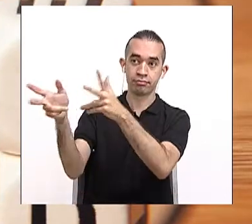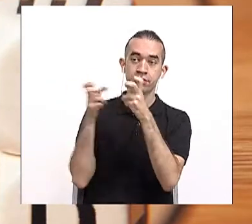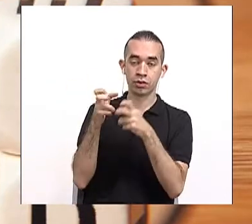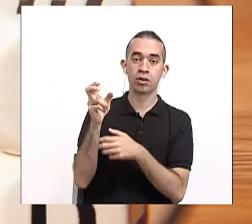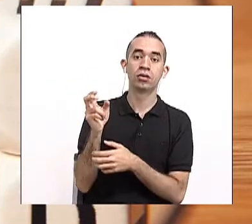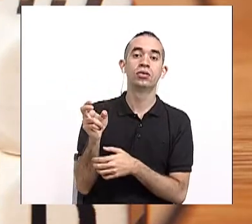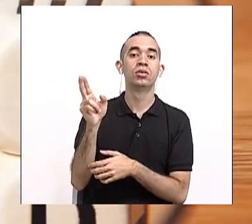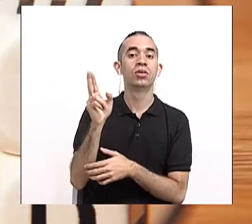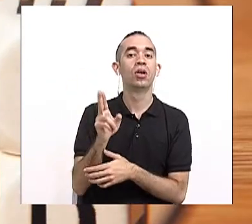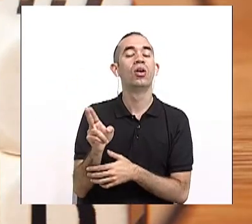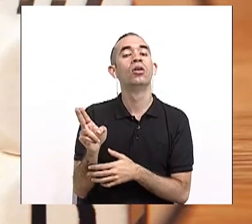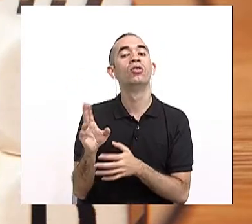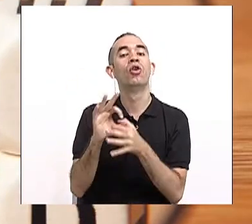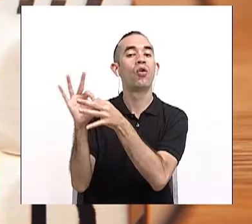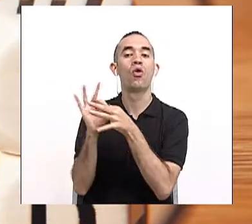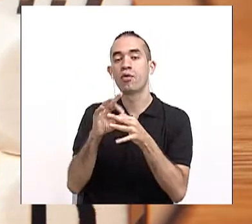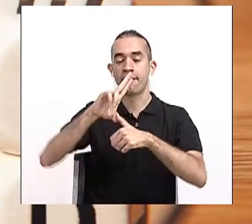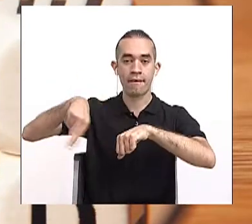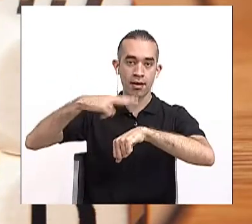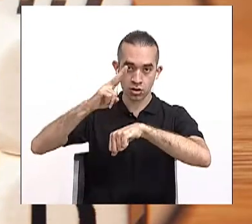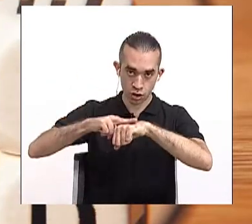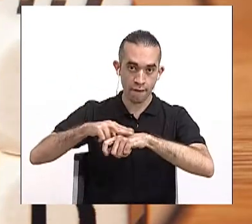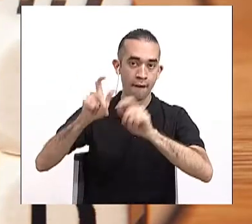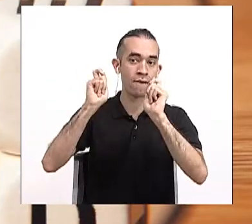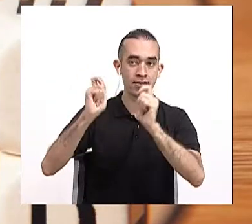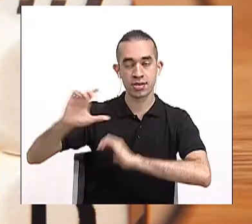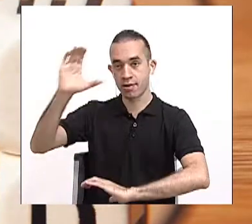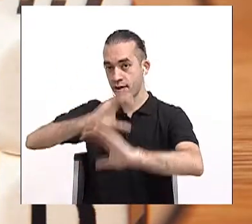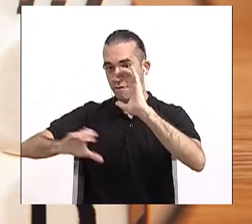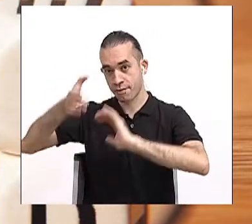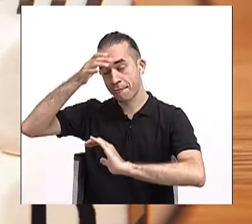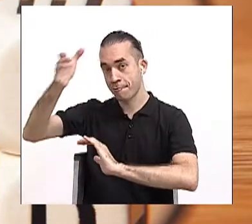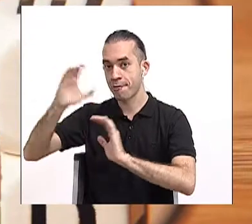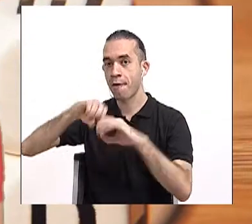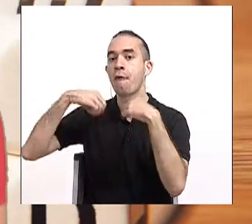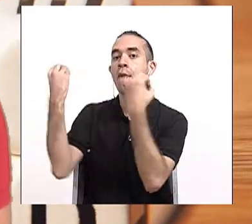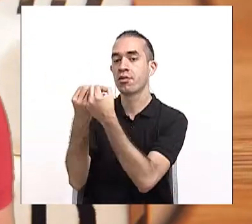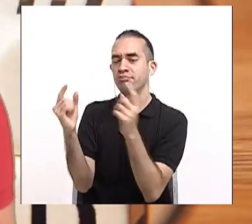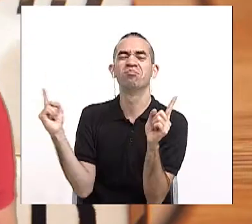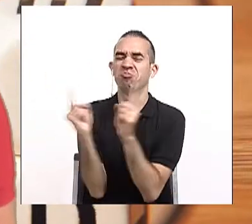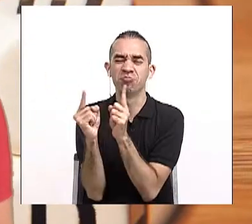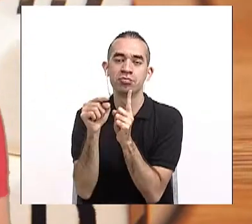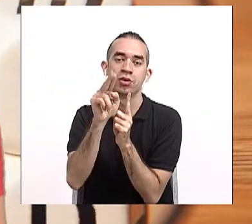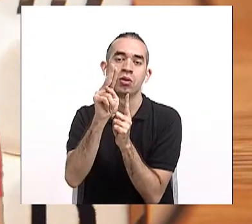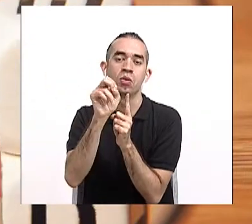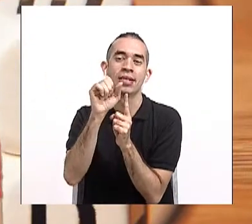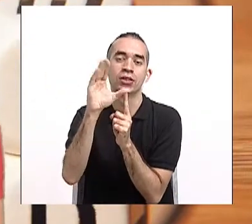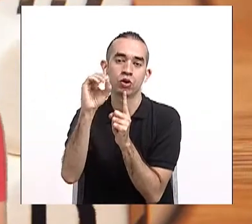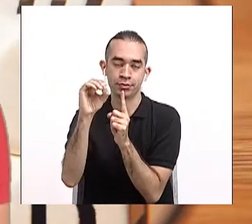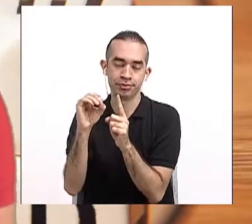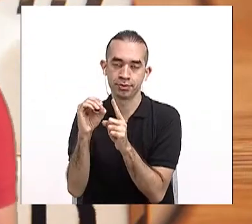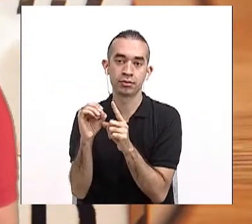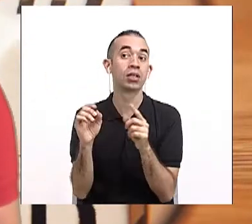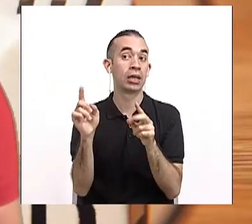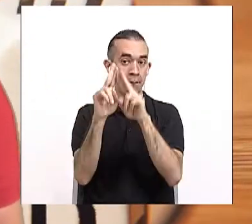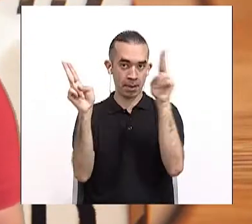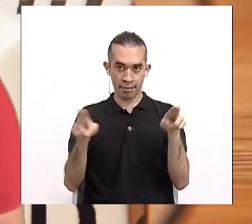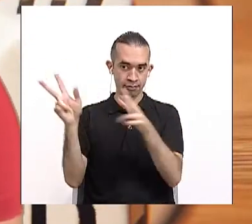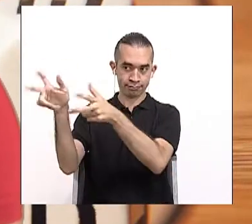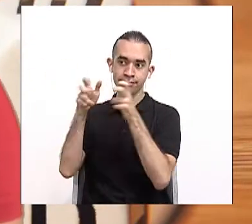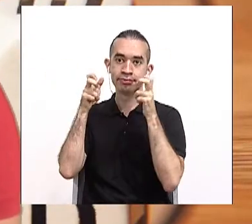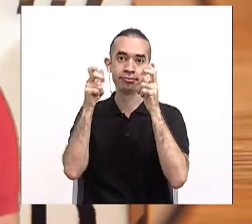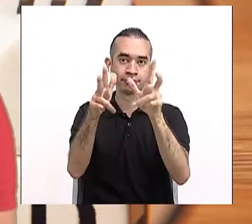Nations Educational, Scientific, and Cultural Organization, UNESCO website. But before,